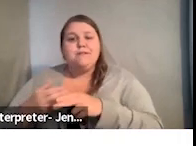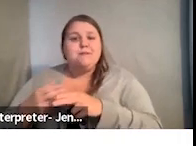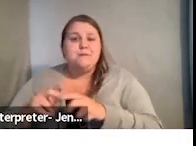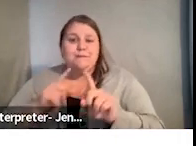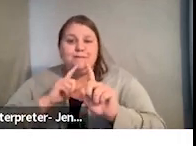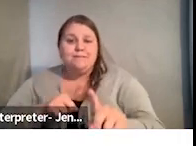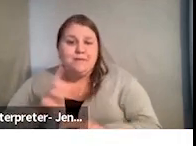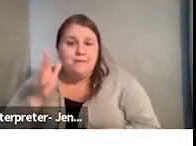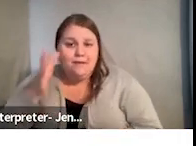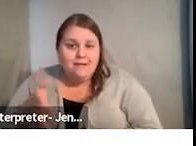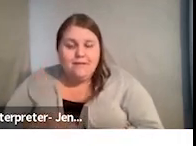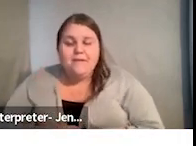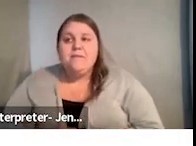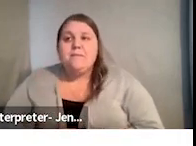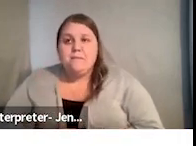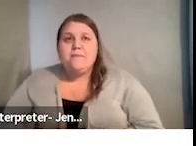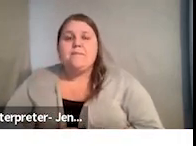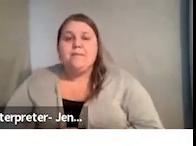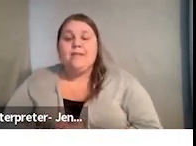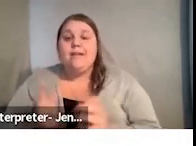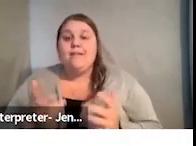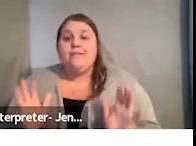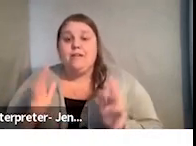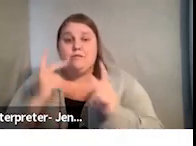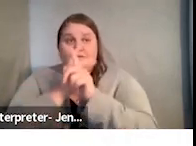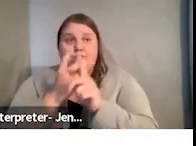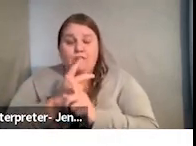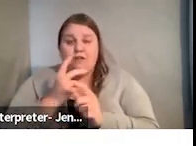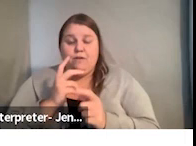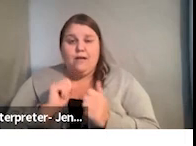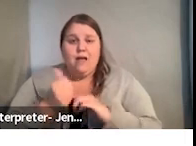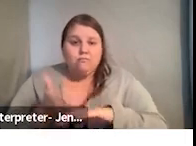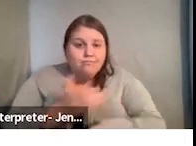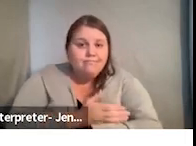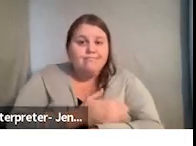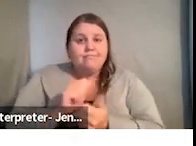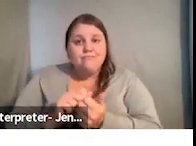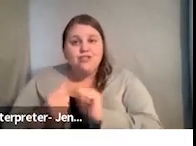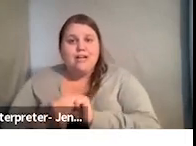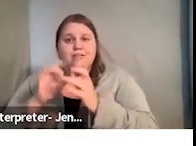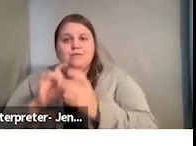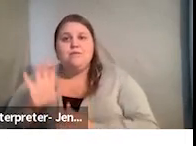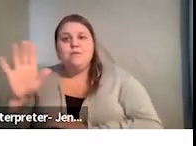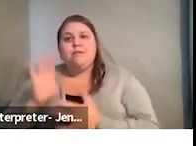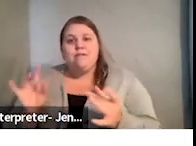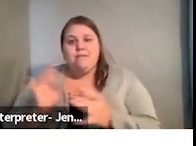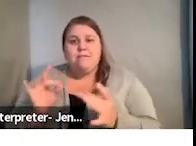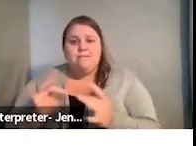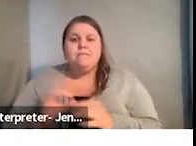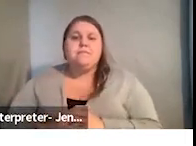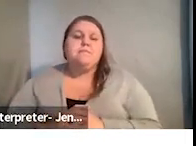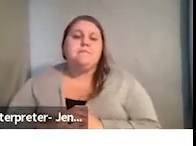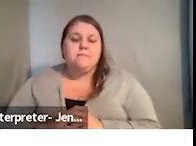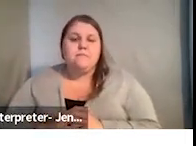those comments and then looking at what changes we might need to make based on those comments in